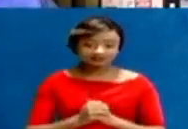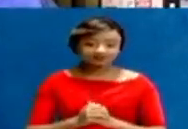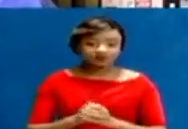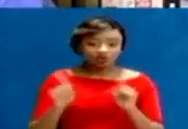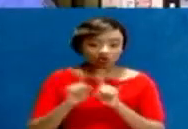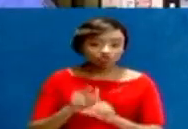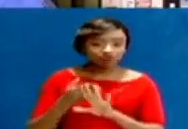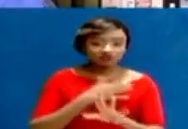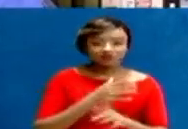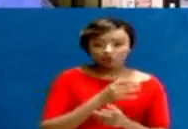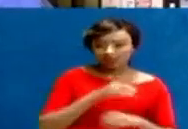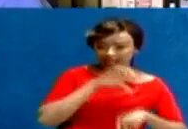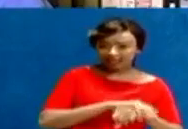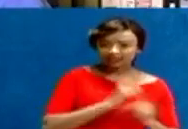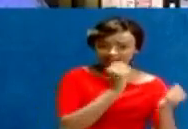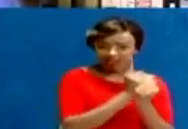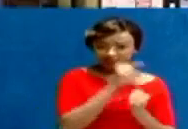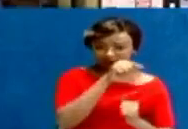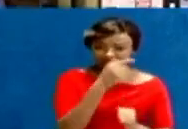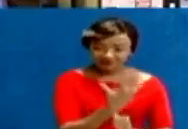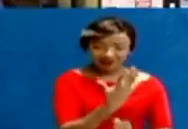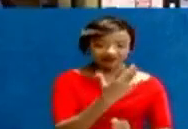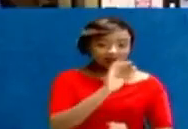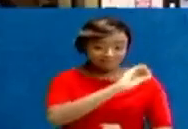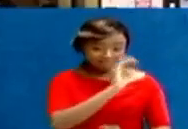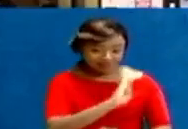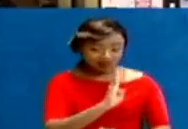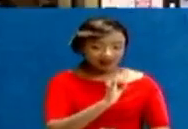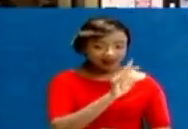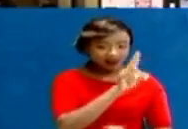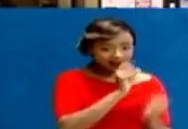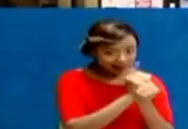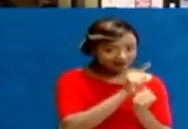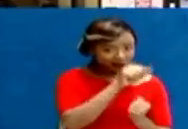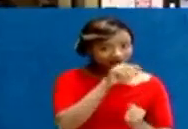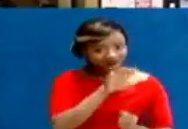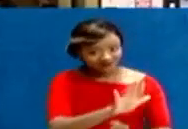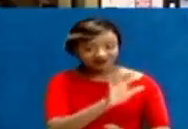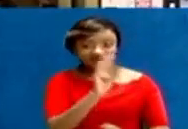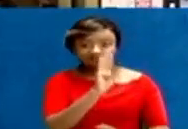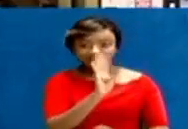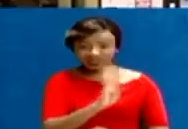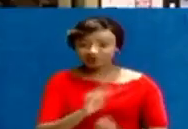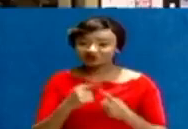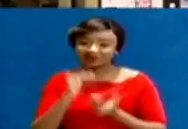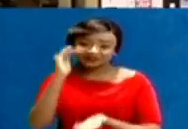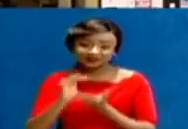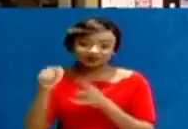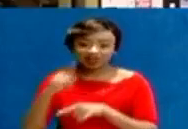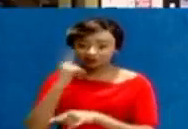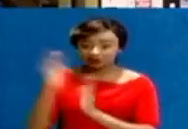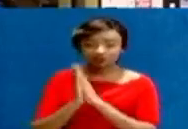billion shillings from 11.5 billion shillings the previous year. Now, these and more stories making our corporate